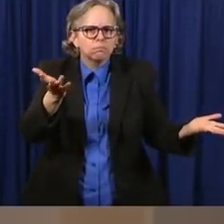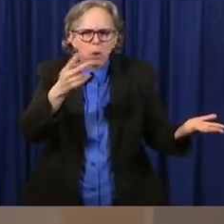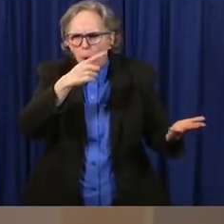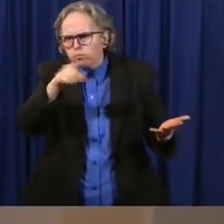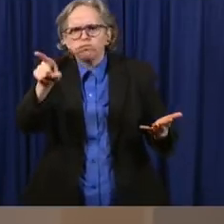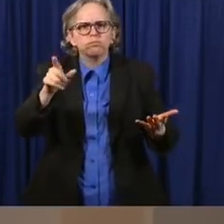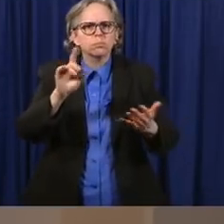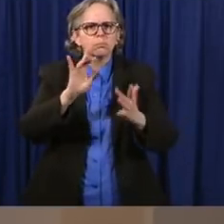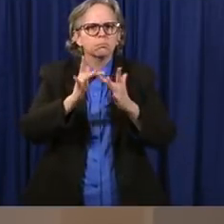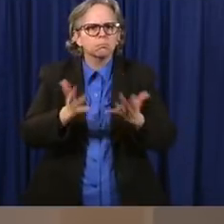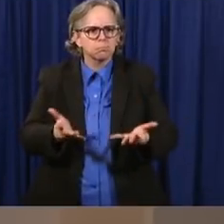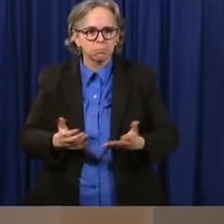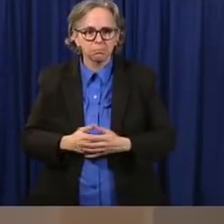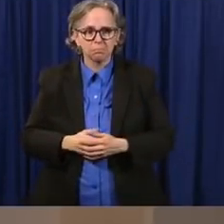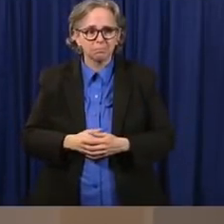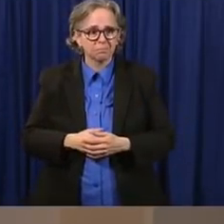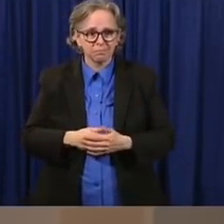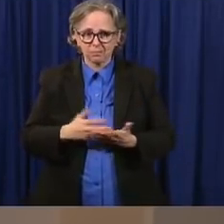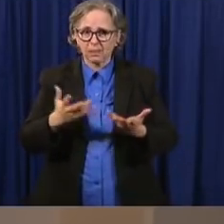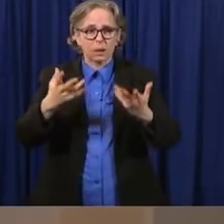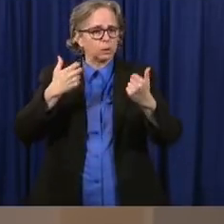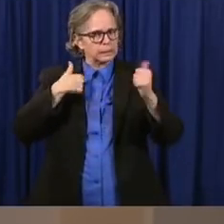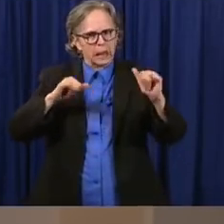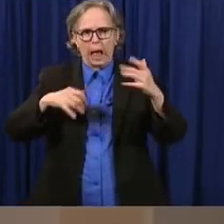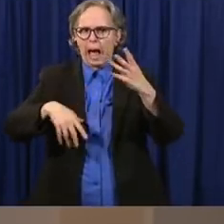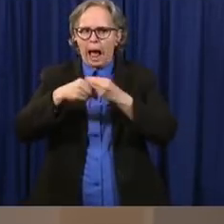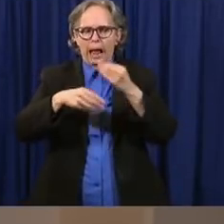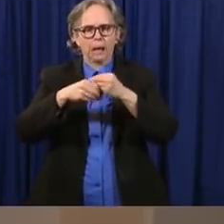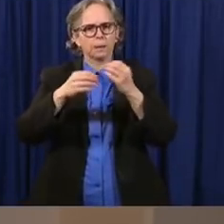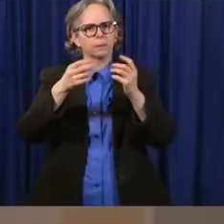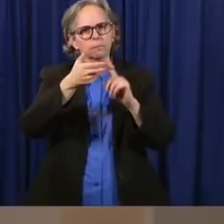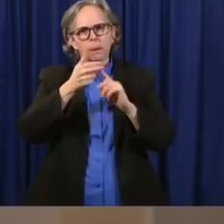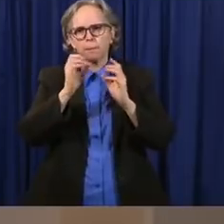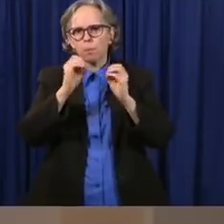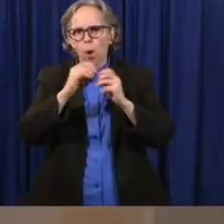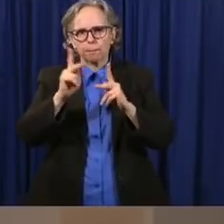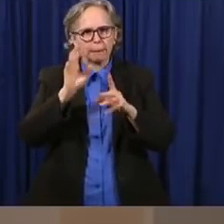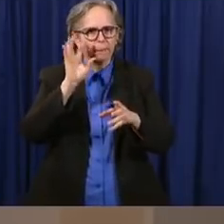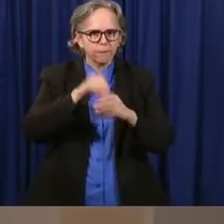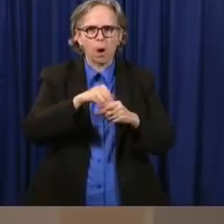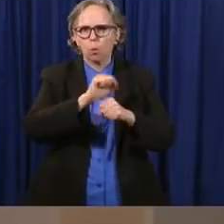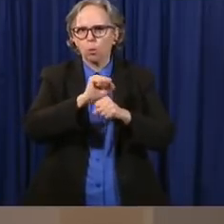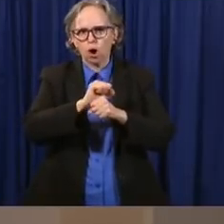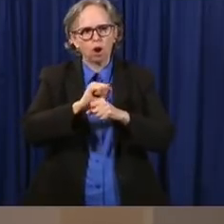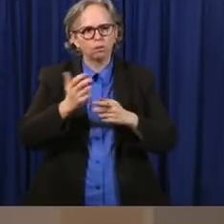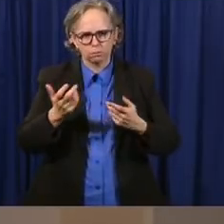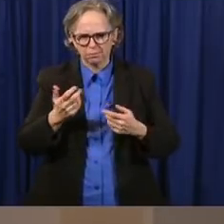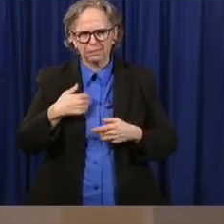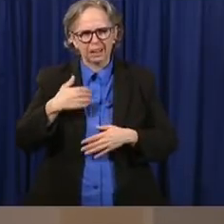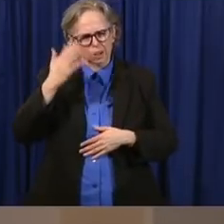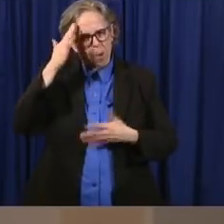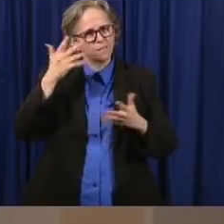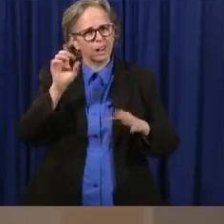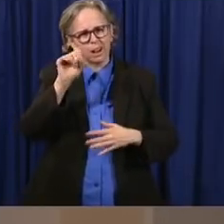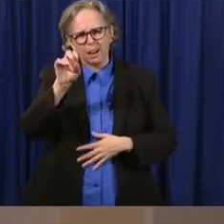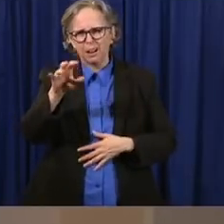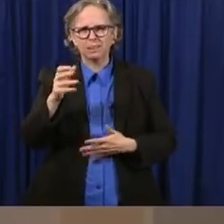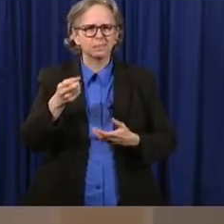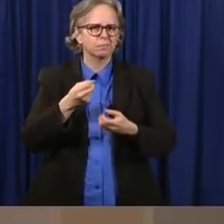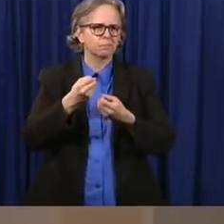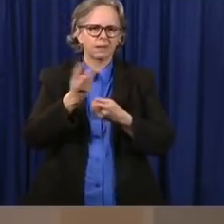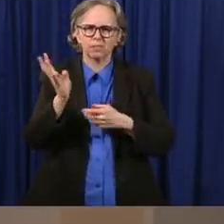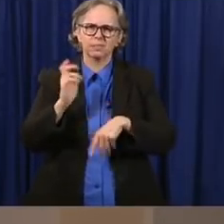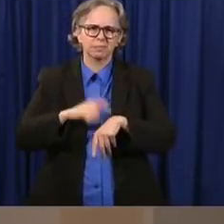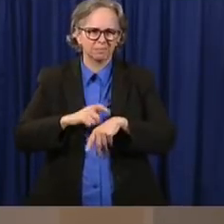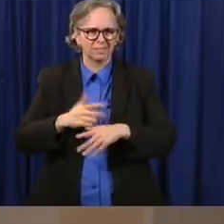every single day, they're building more and more of that capacity. As I've said on several times today already, I am very empathetic to what's